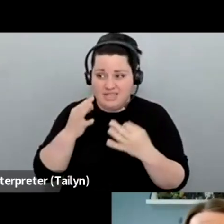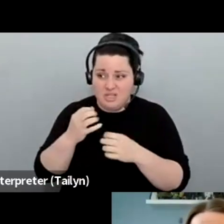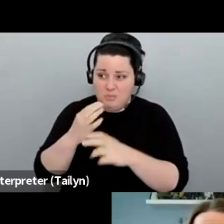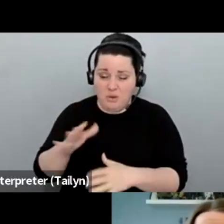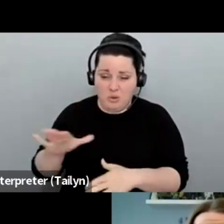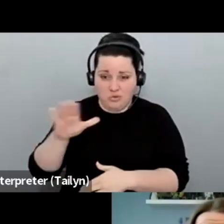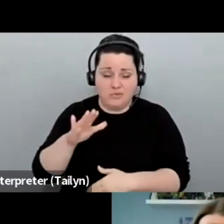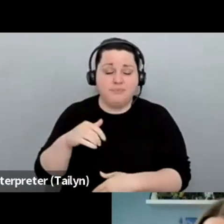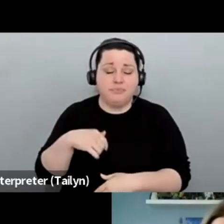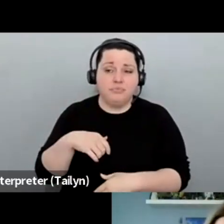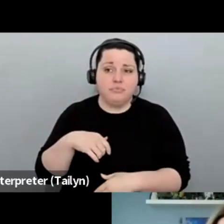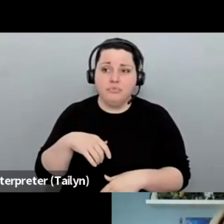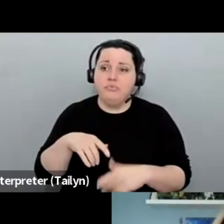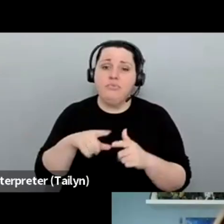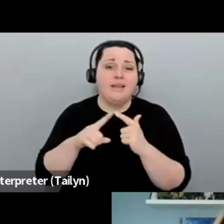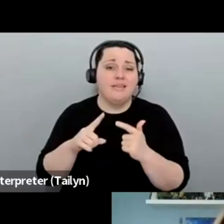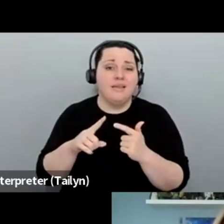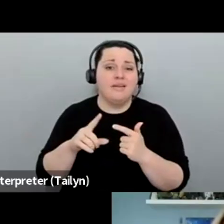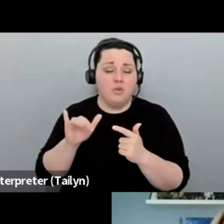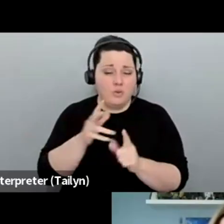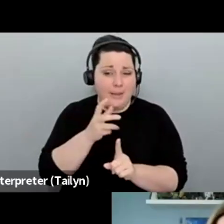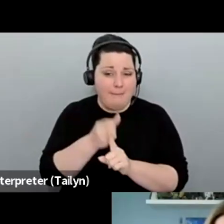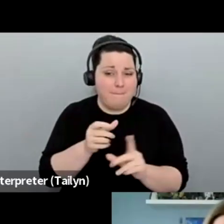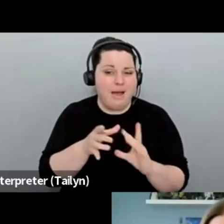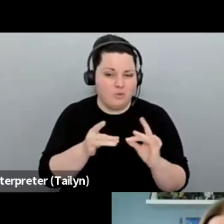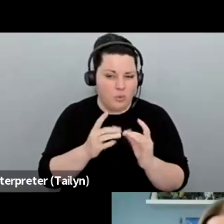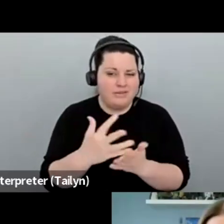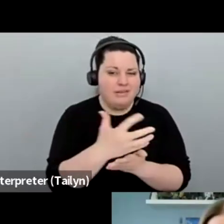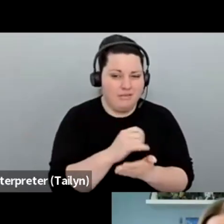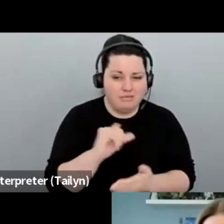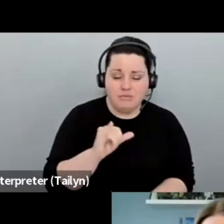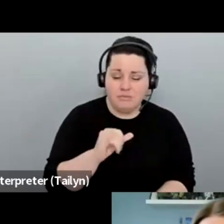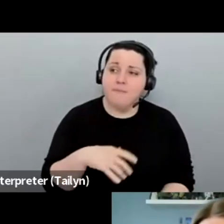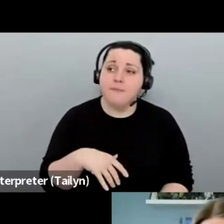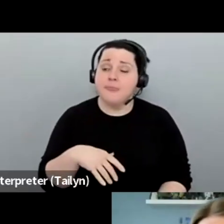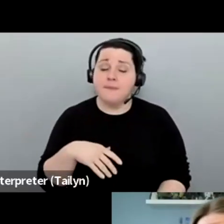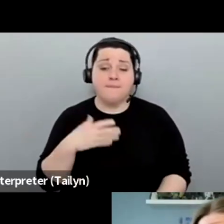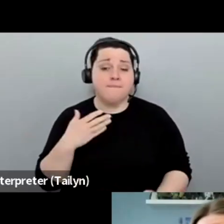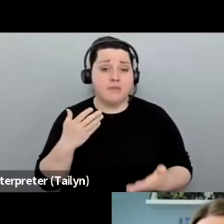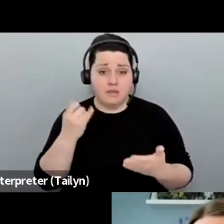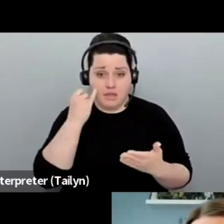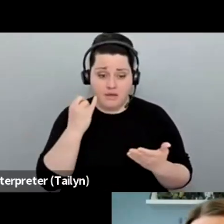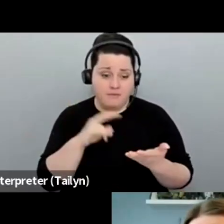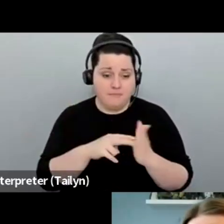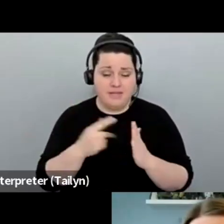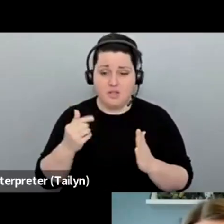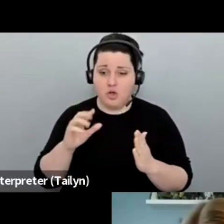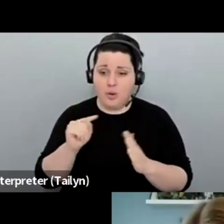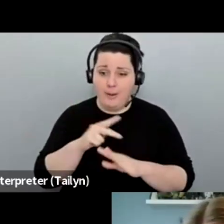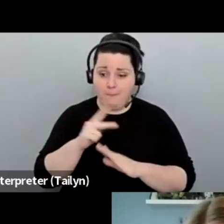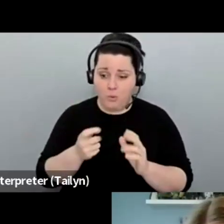levels. And then collecting some of those impact stories. So whether it be, the elimination of a grant